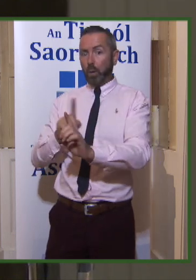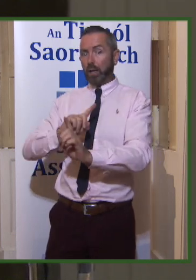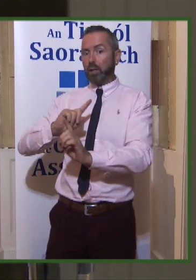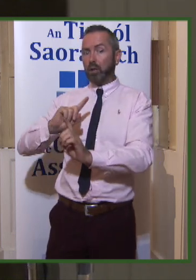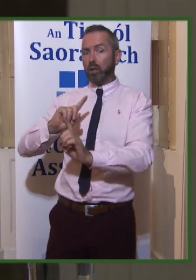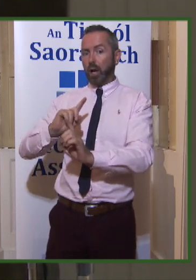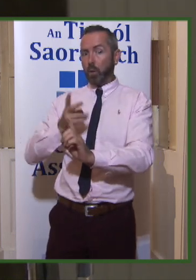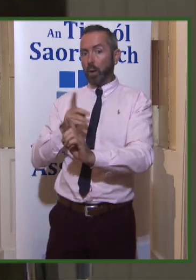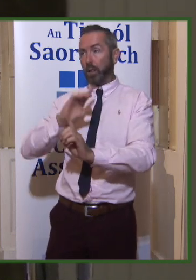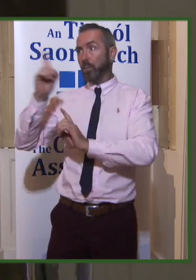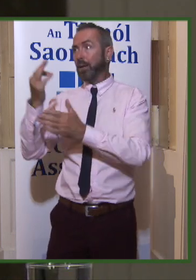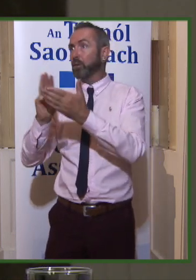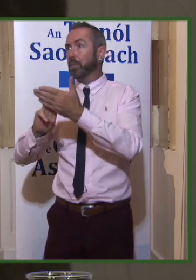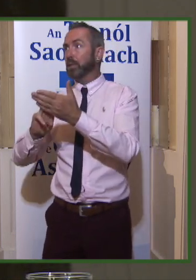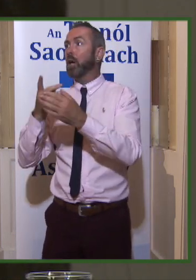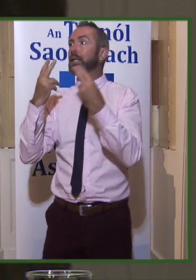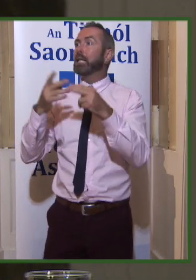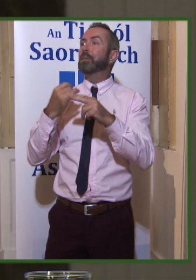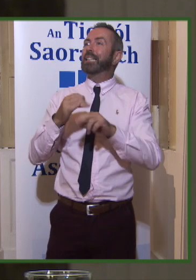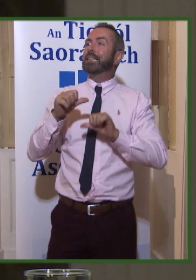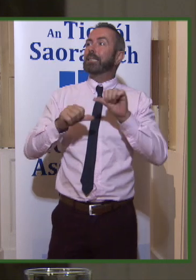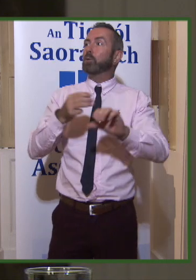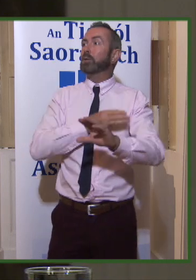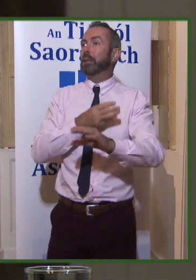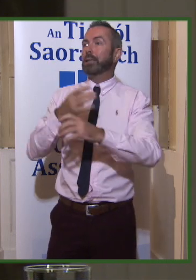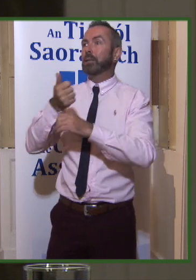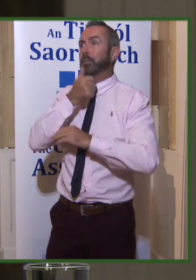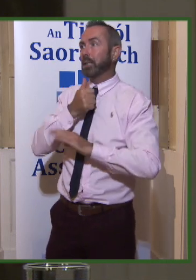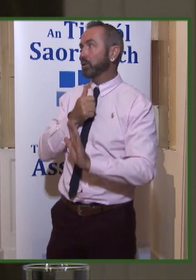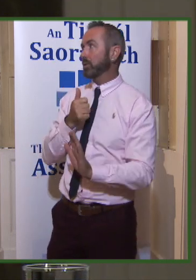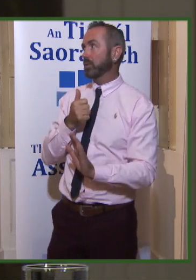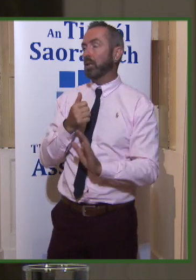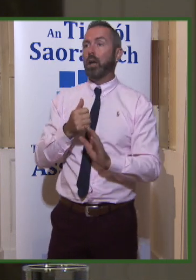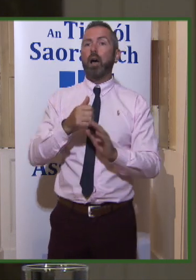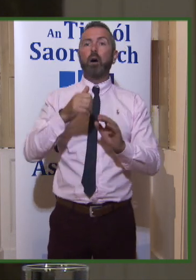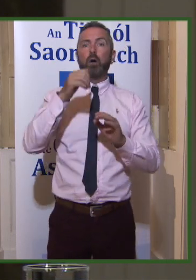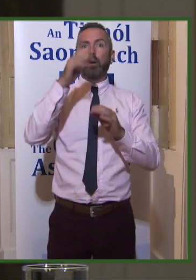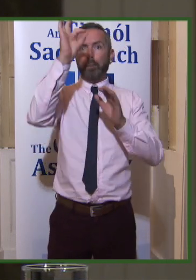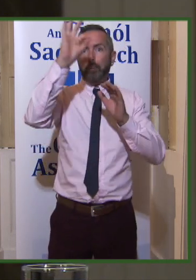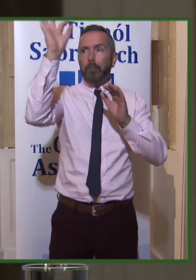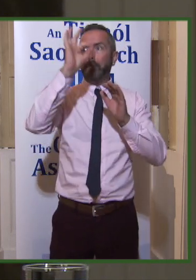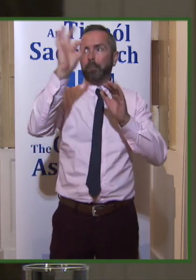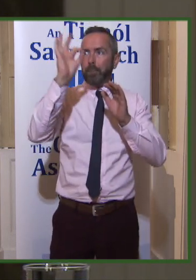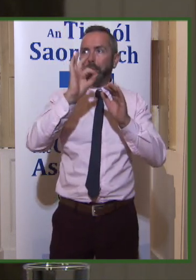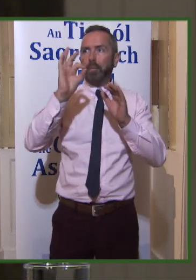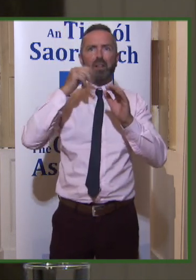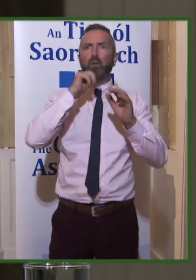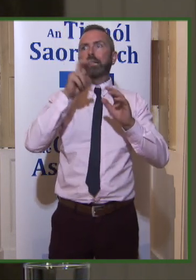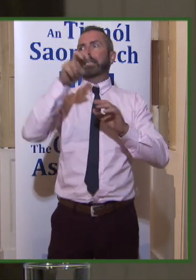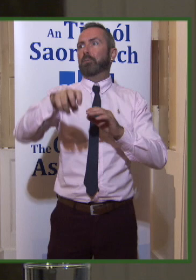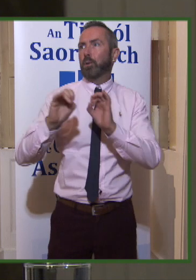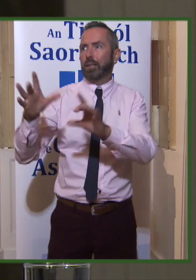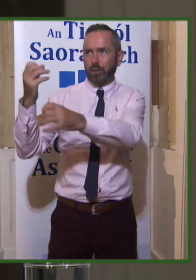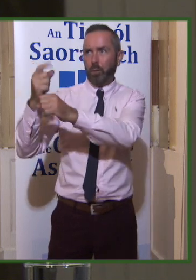back to you. Yeah. I just want to take them in sequence. If you can just have patience with me, I just want to deal with them item by item. So we're still on John's